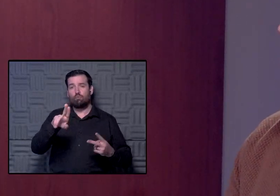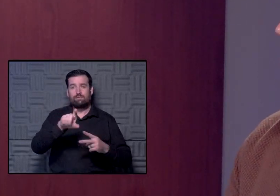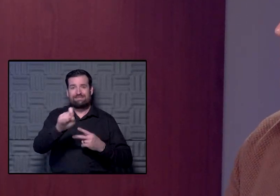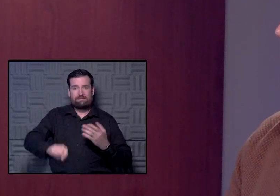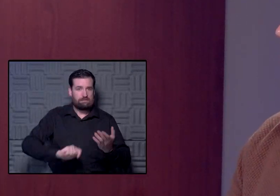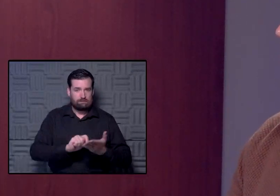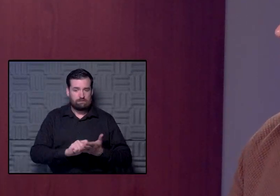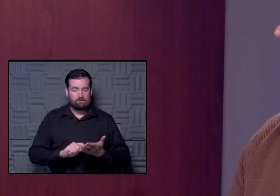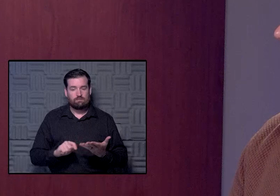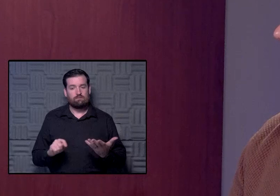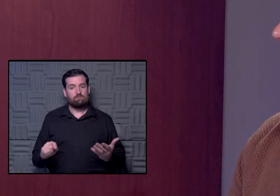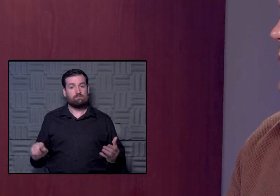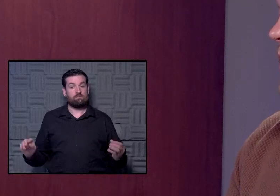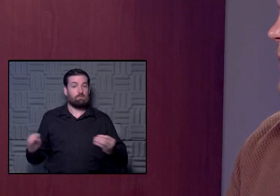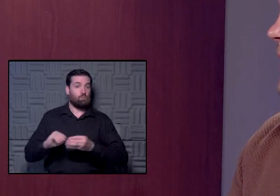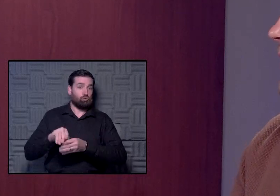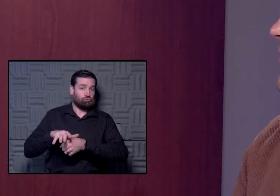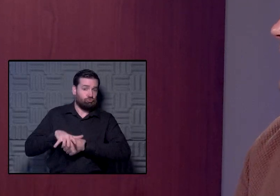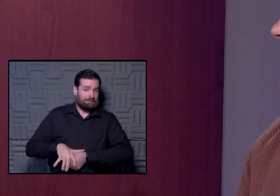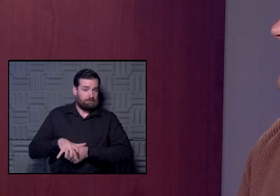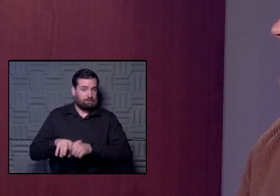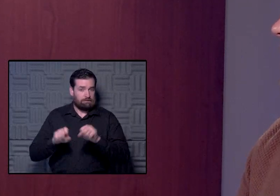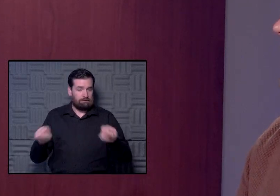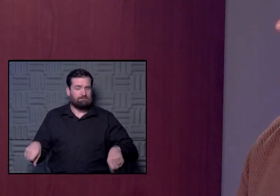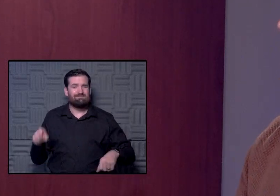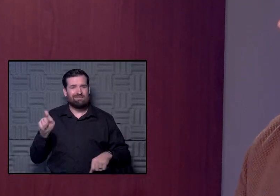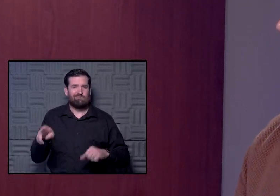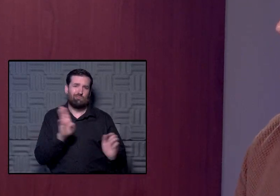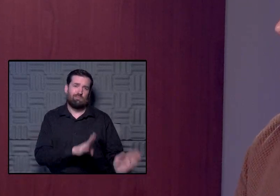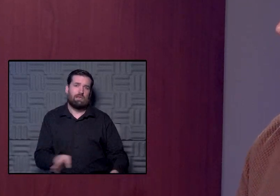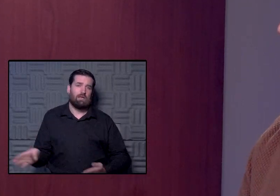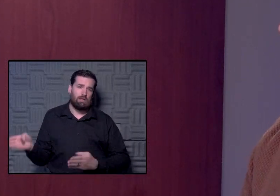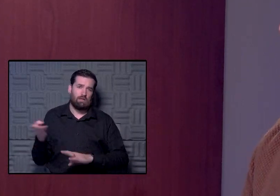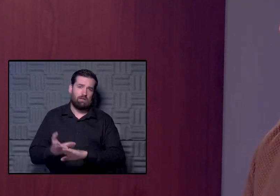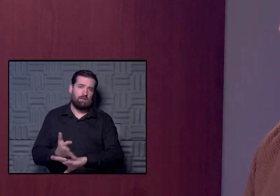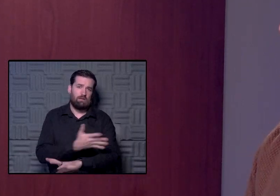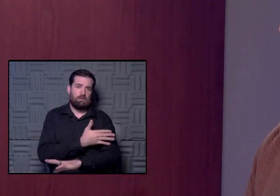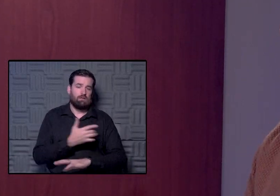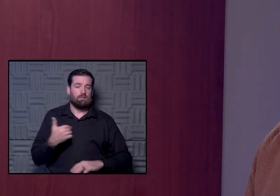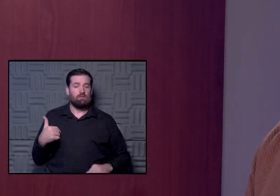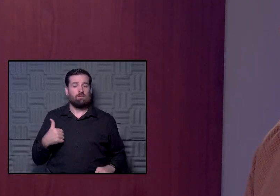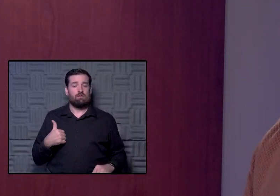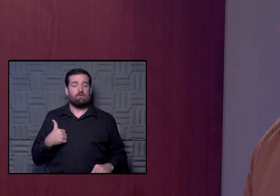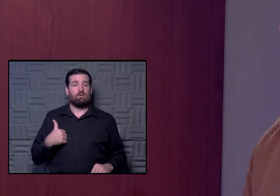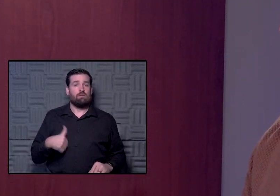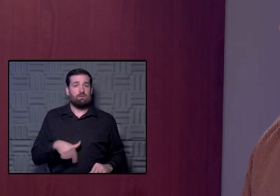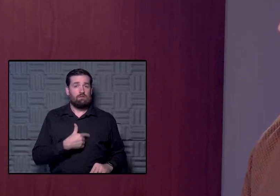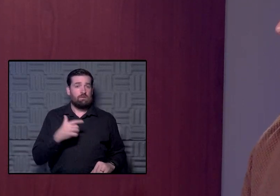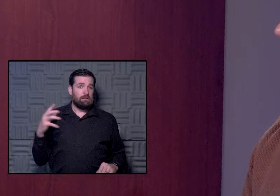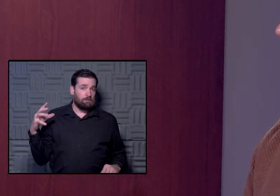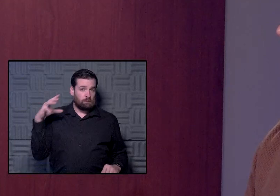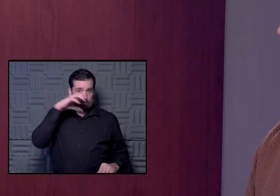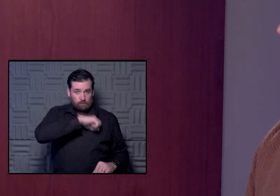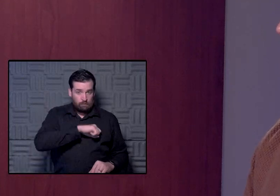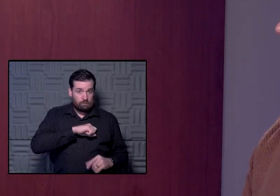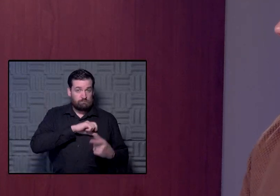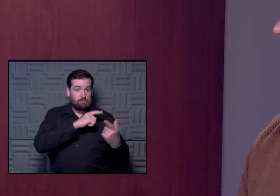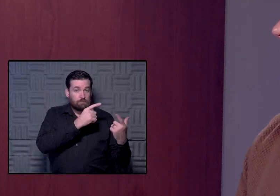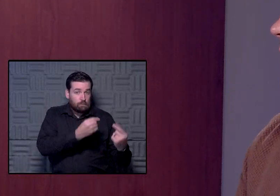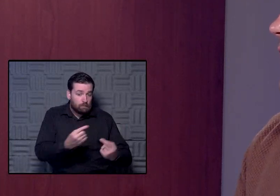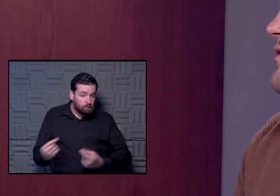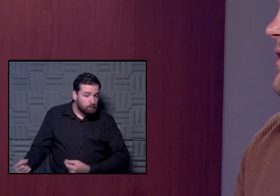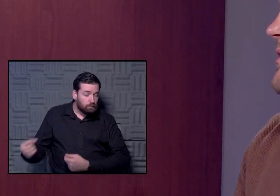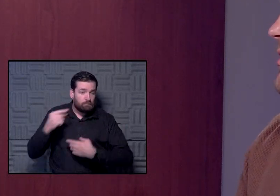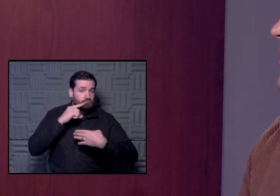additional strain, we want to try to plan for that. We presume that the things that we're doing to